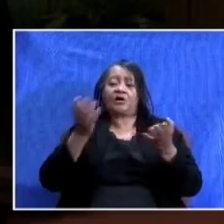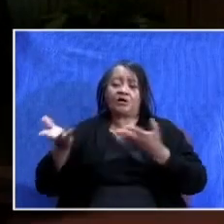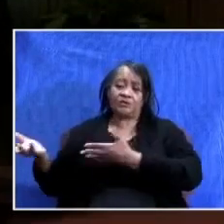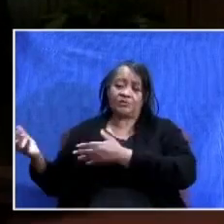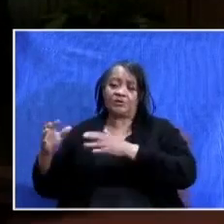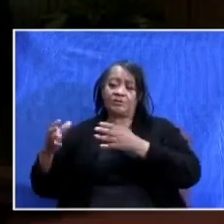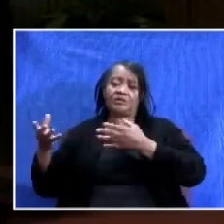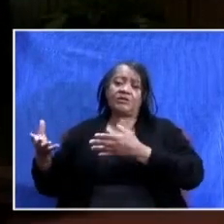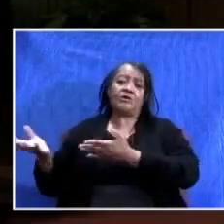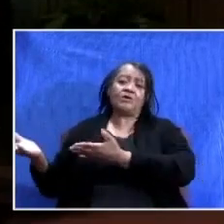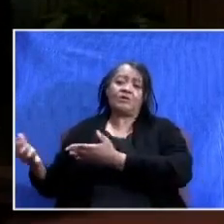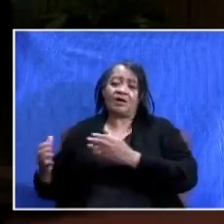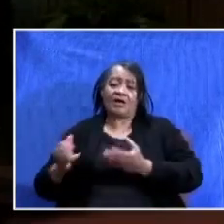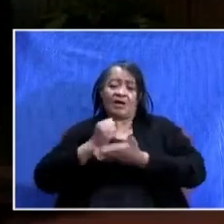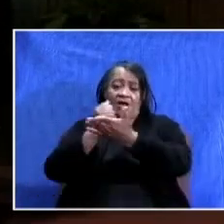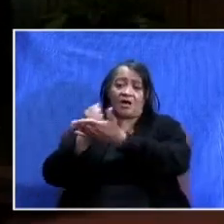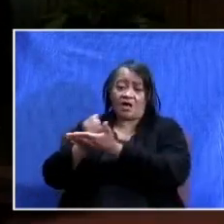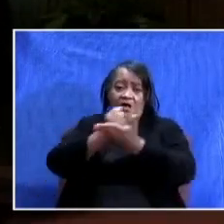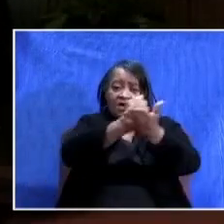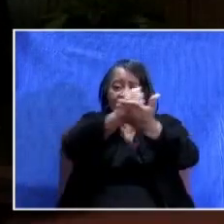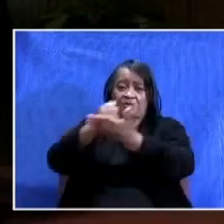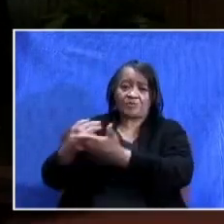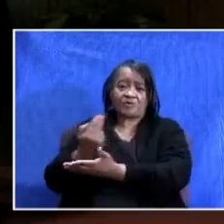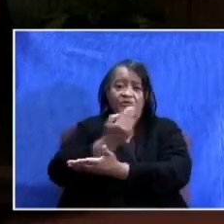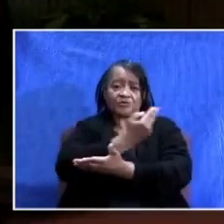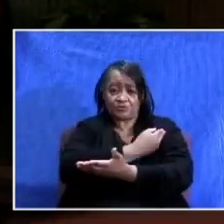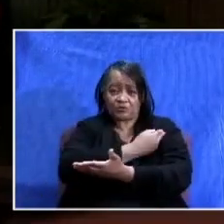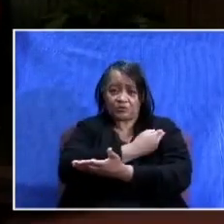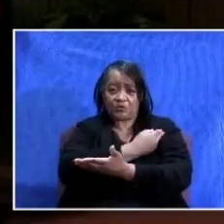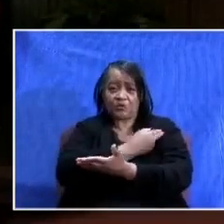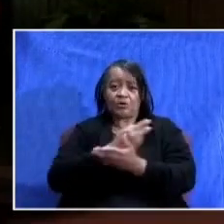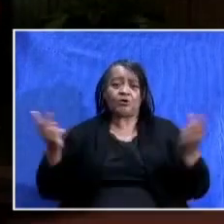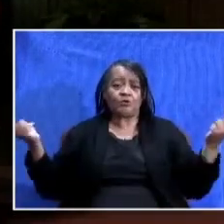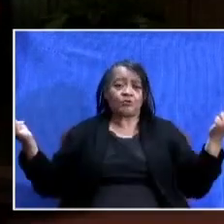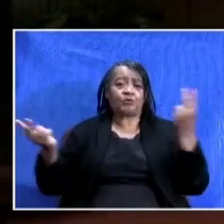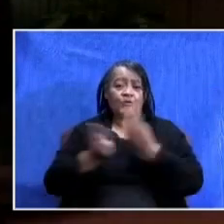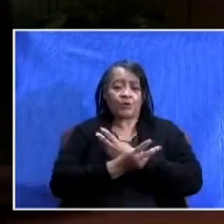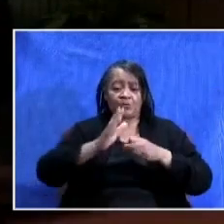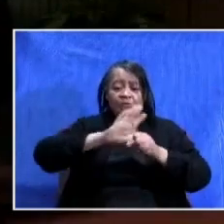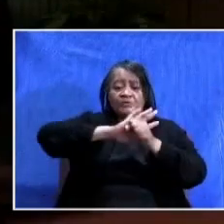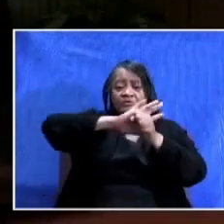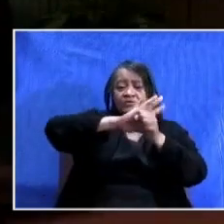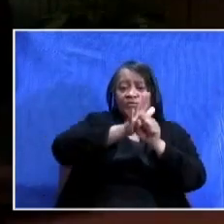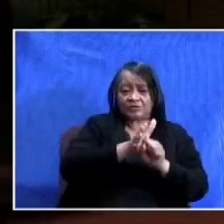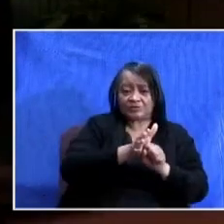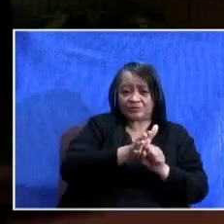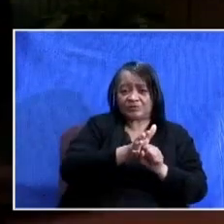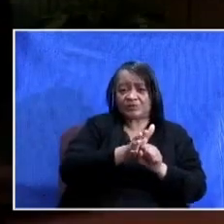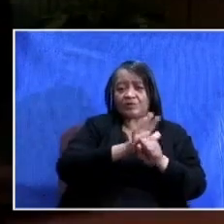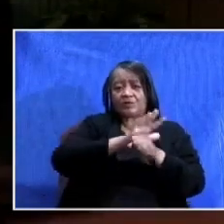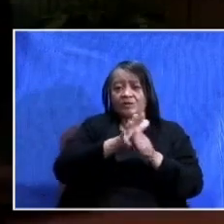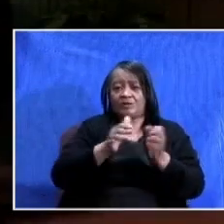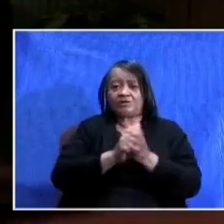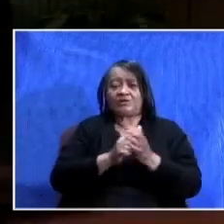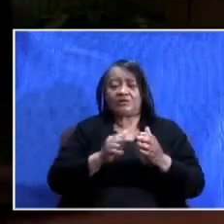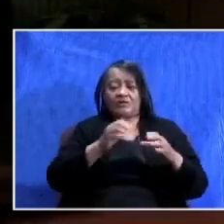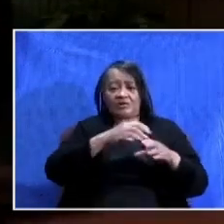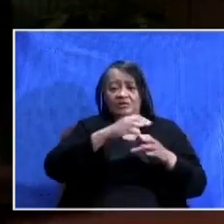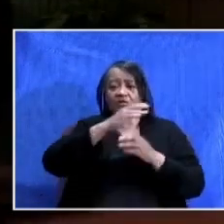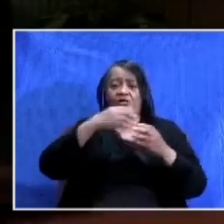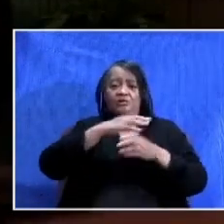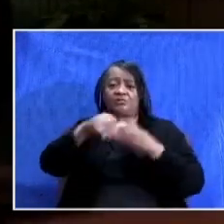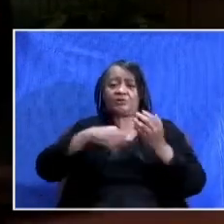through the worst pandemic, perhaps in American history, in global